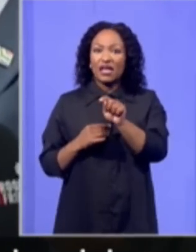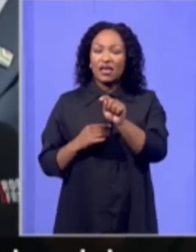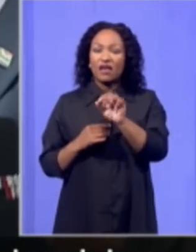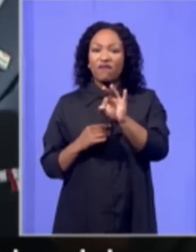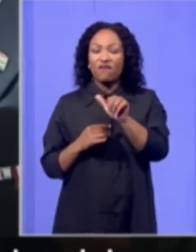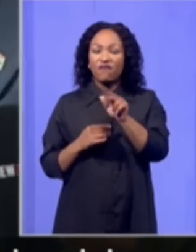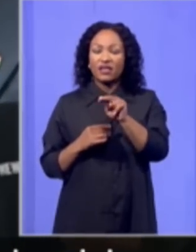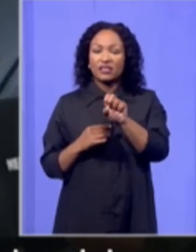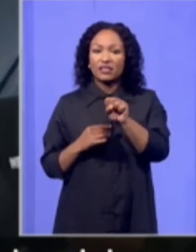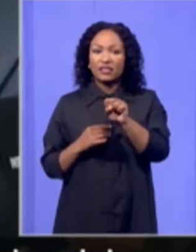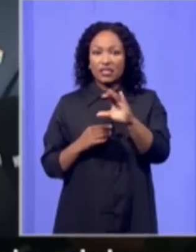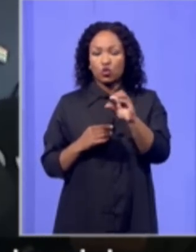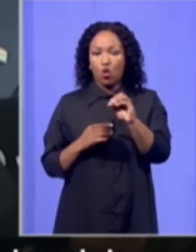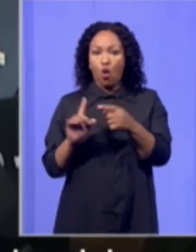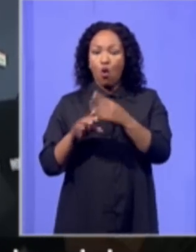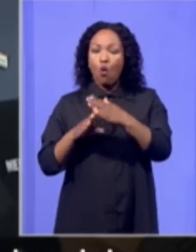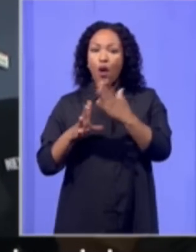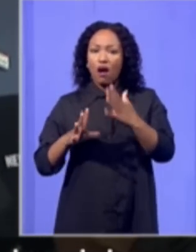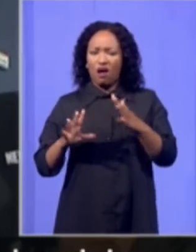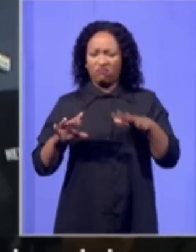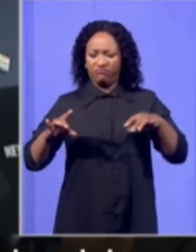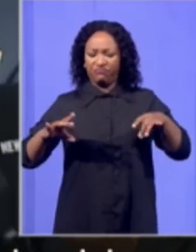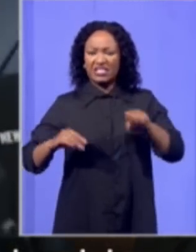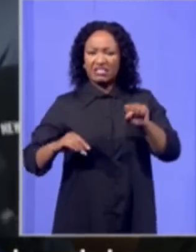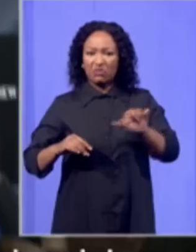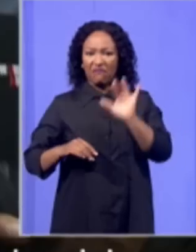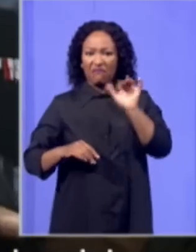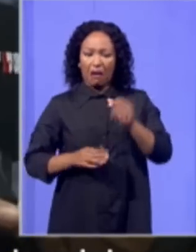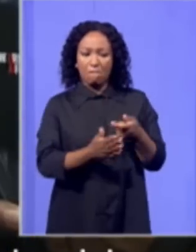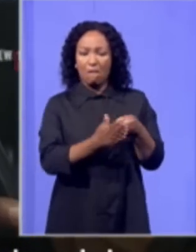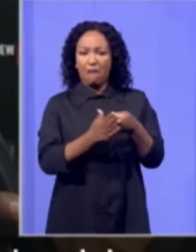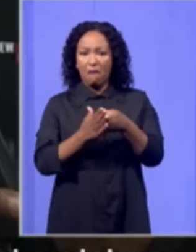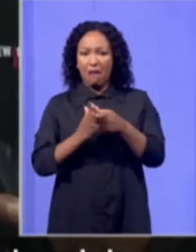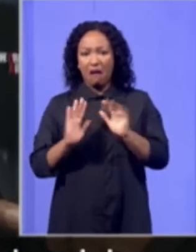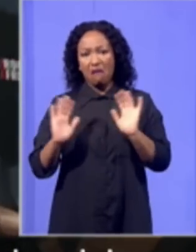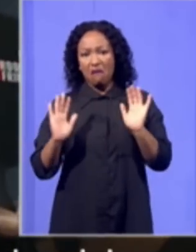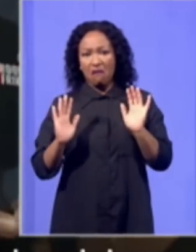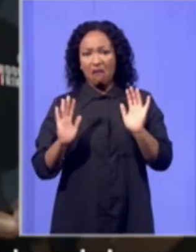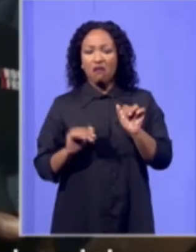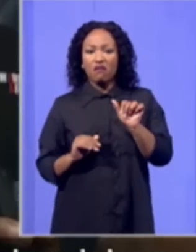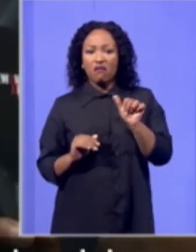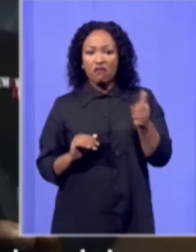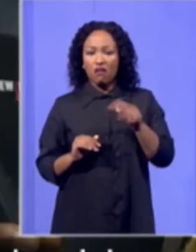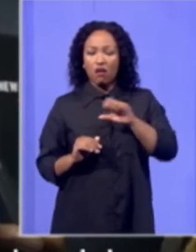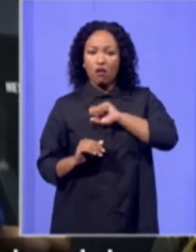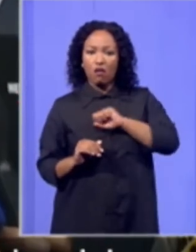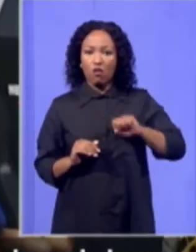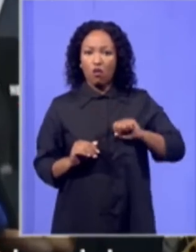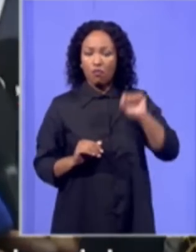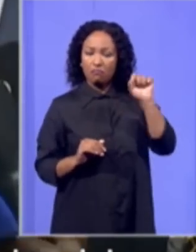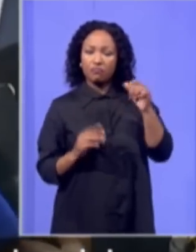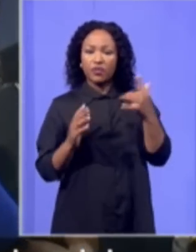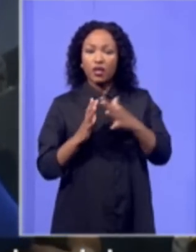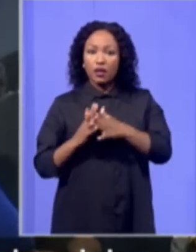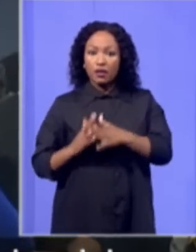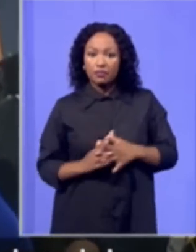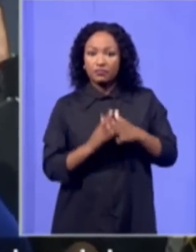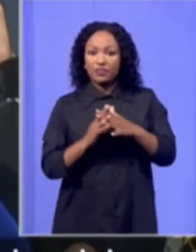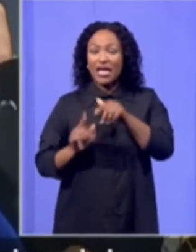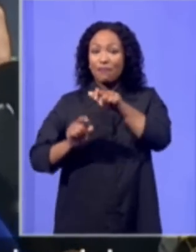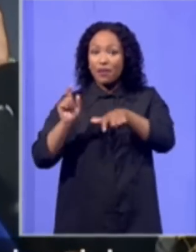African goods. When Congress did not want to have sanctions, it was the American people who